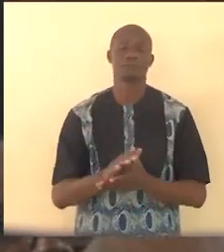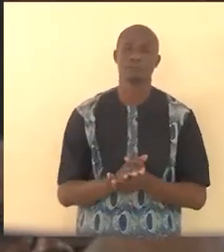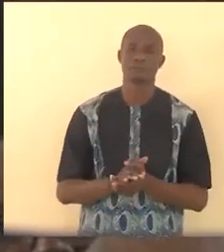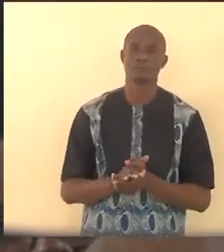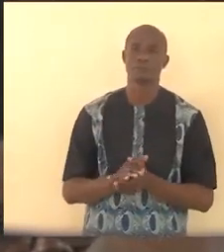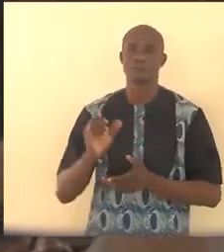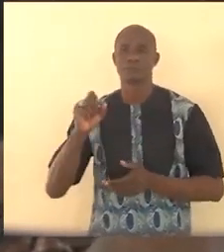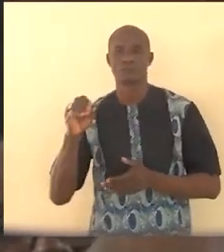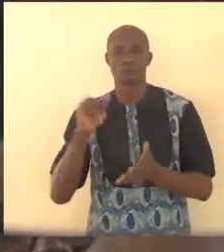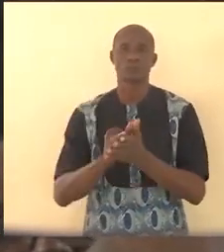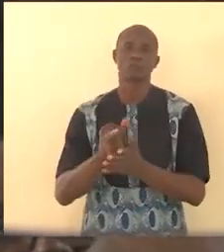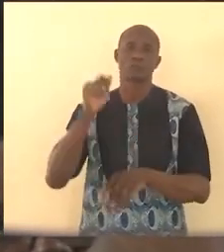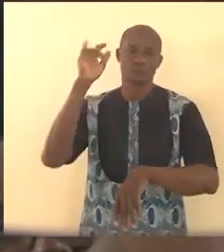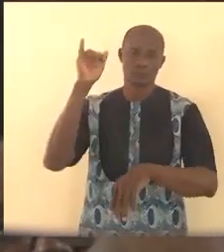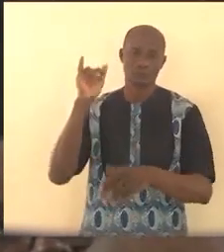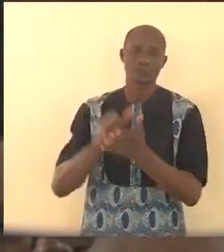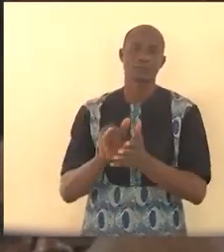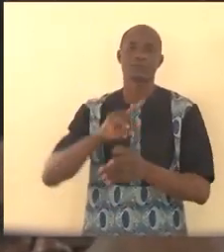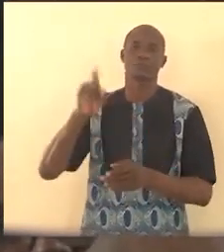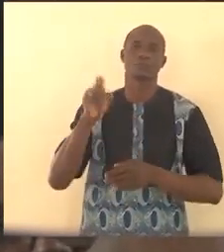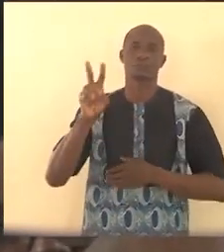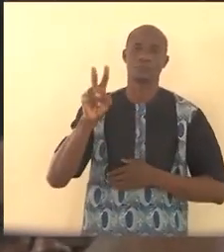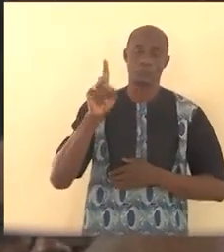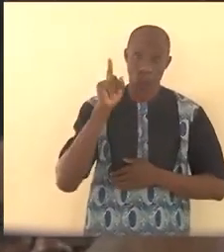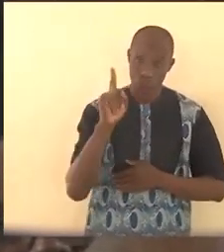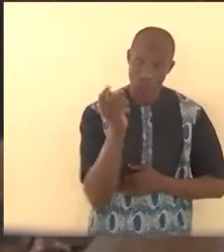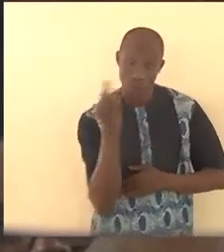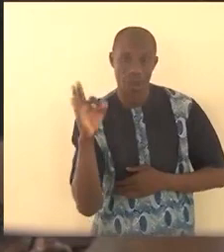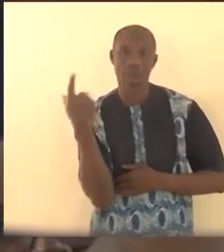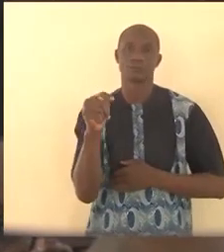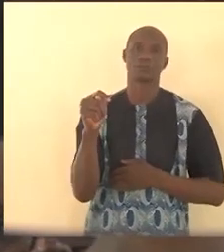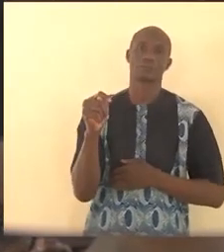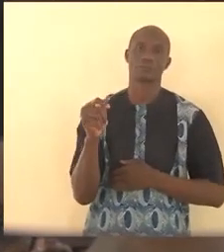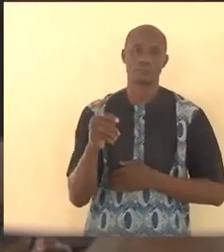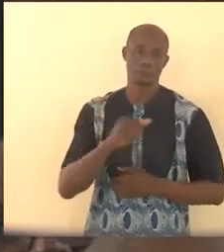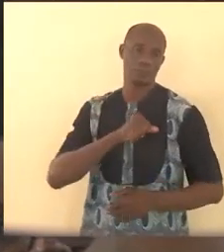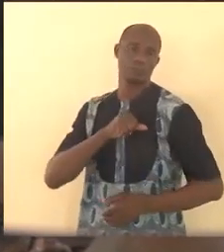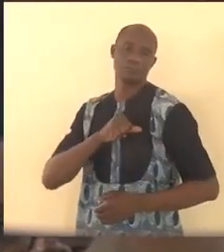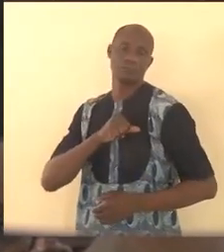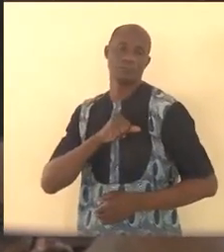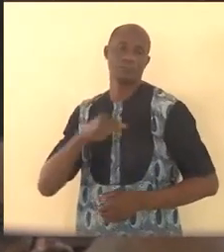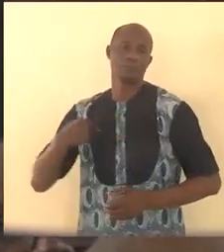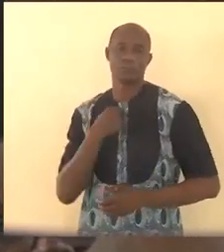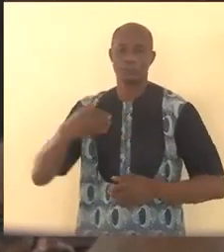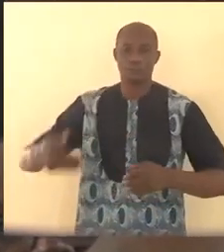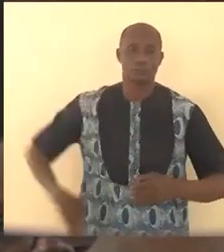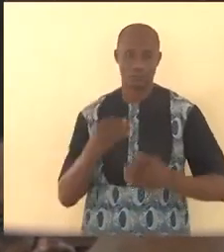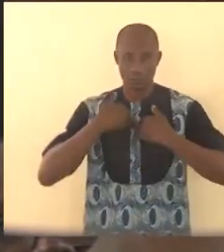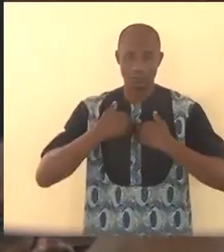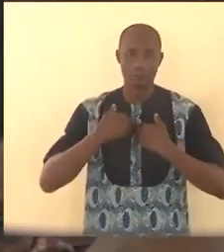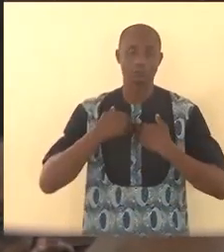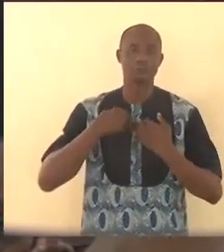situation. So to that question too, I think one of the attitude we have to possess in that situation is